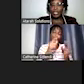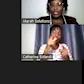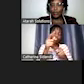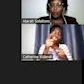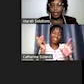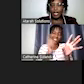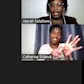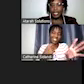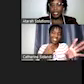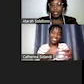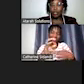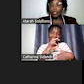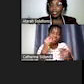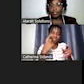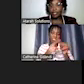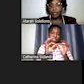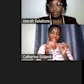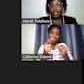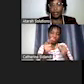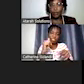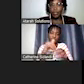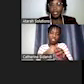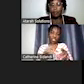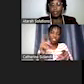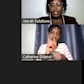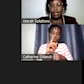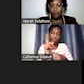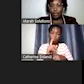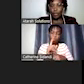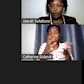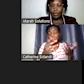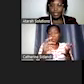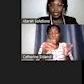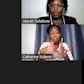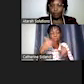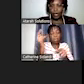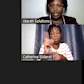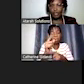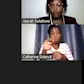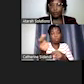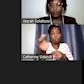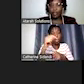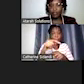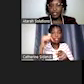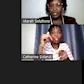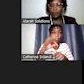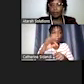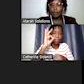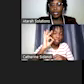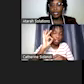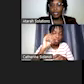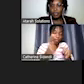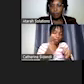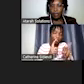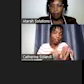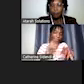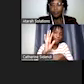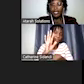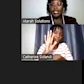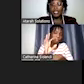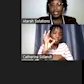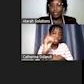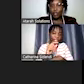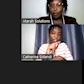if you're in Nairobi and or even outside Nairobi, please come to Nairobi this Friday from 5:30 p.m. to 9:30